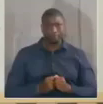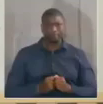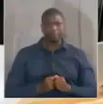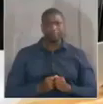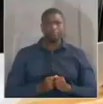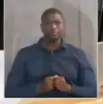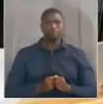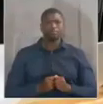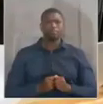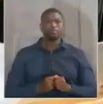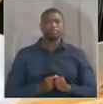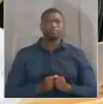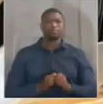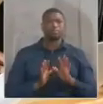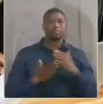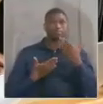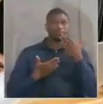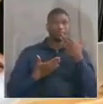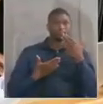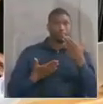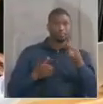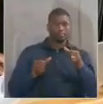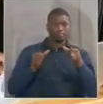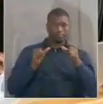Thank you. And then